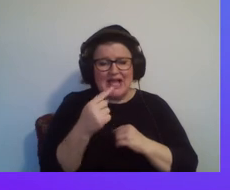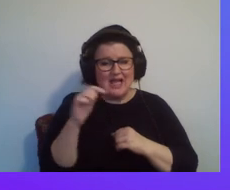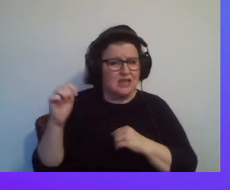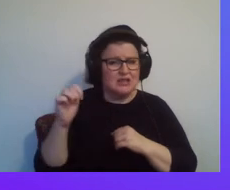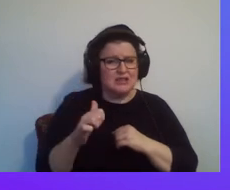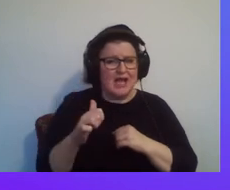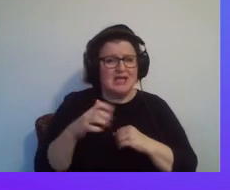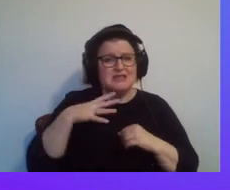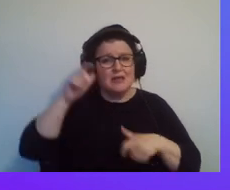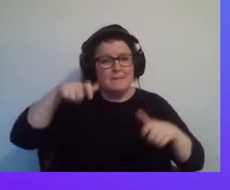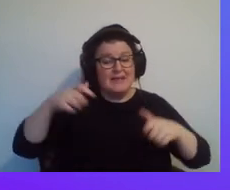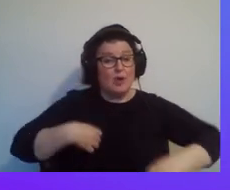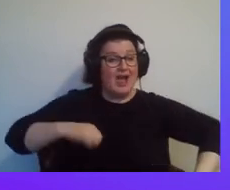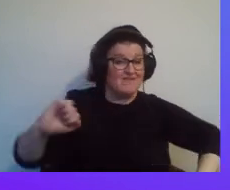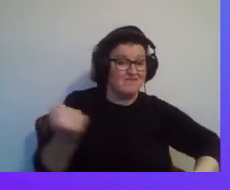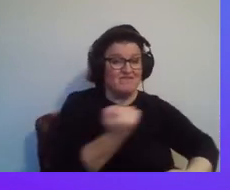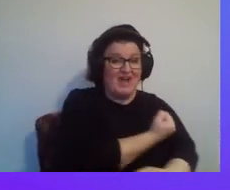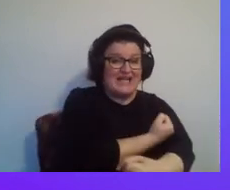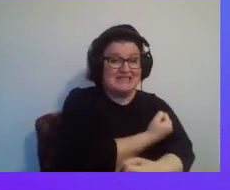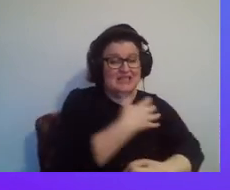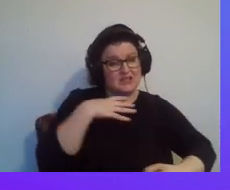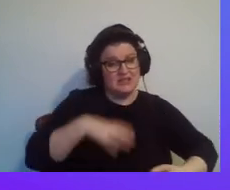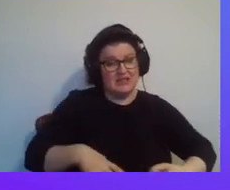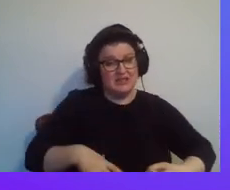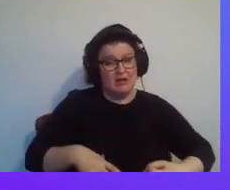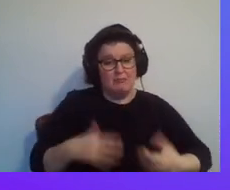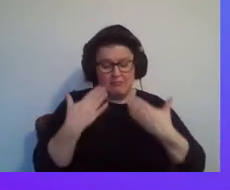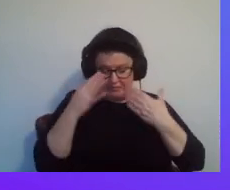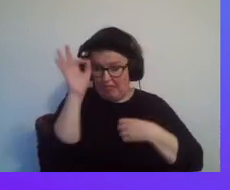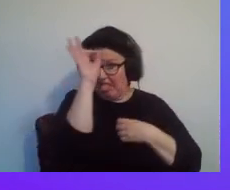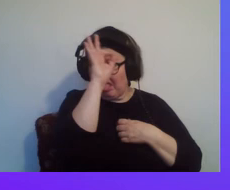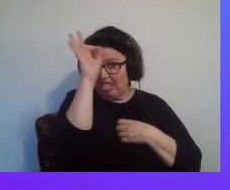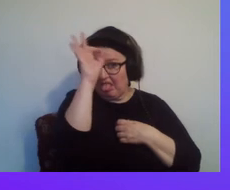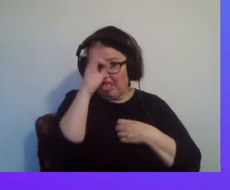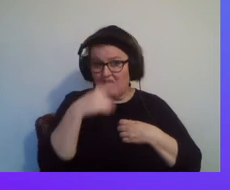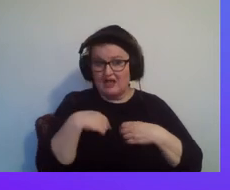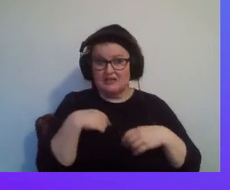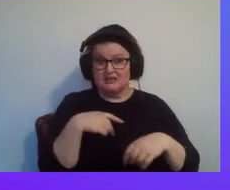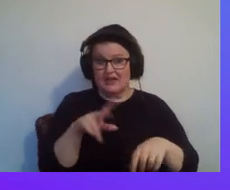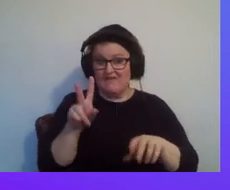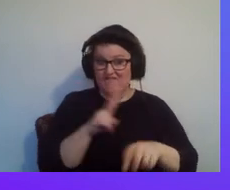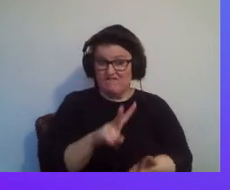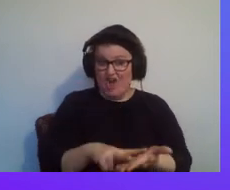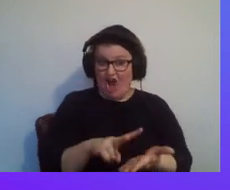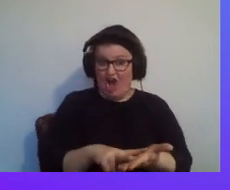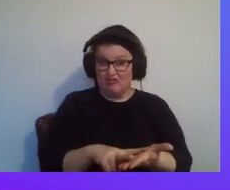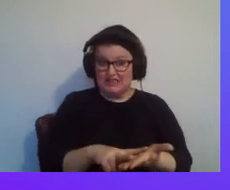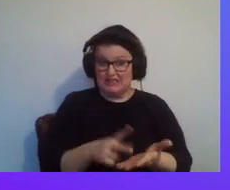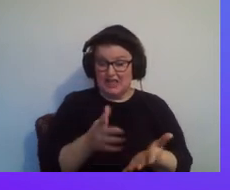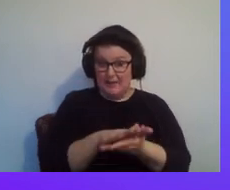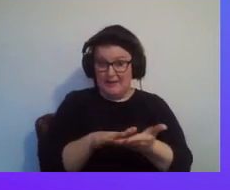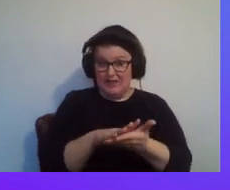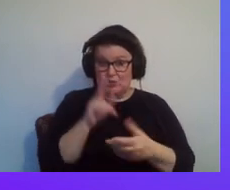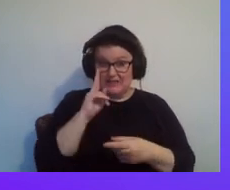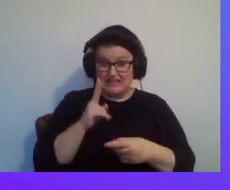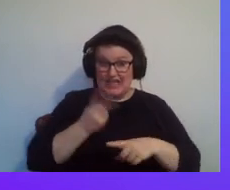it, then it means that, and I don't know about viruses, there are three scientists on it, but what I do understand about them is we are likely to see